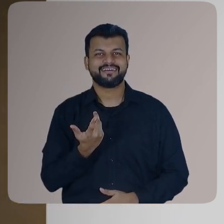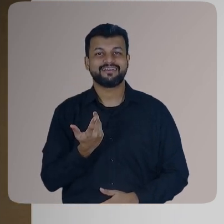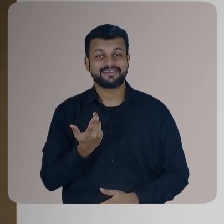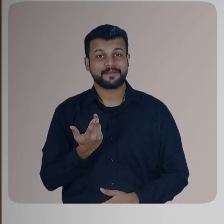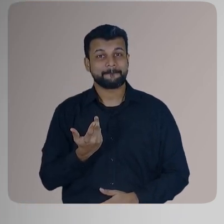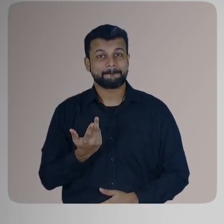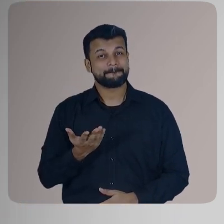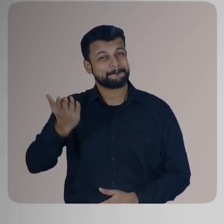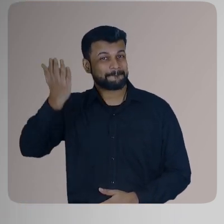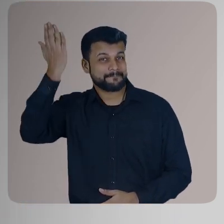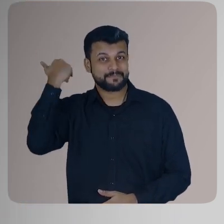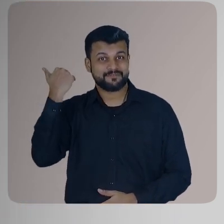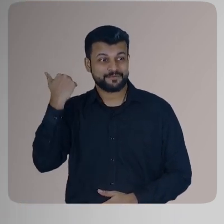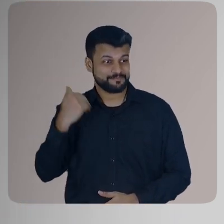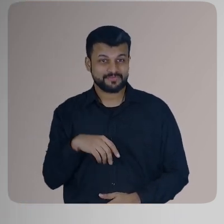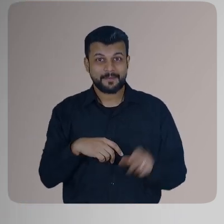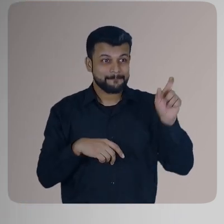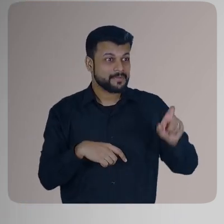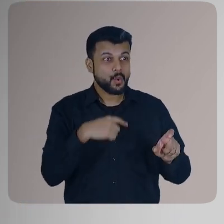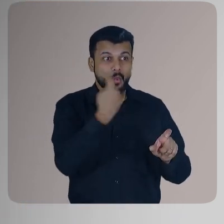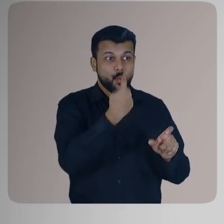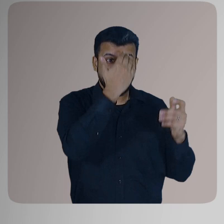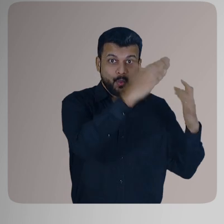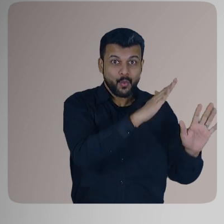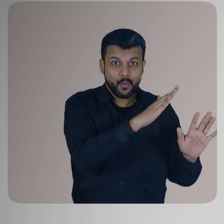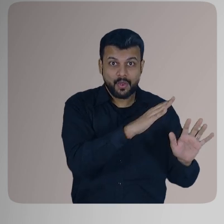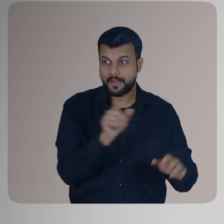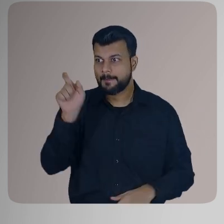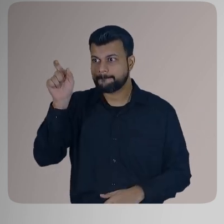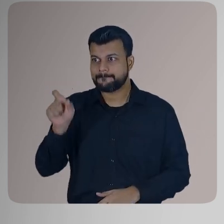the duality existent between anonymity and celebrity.